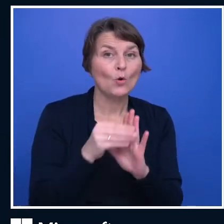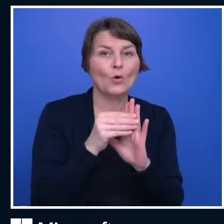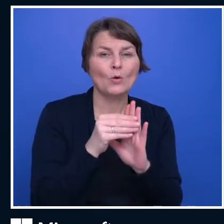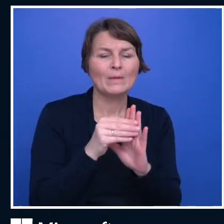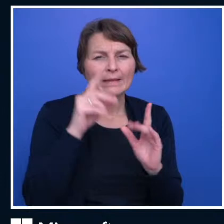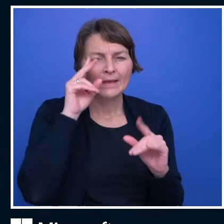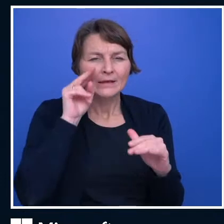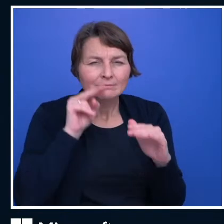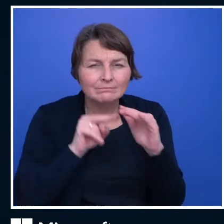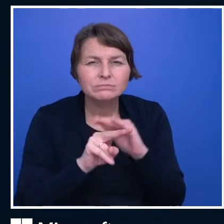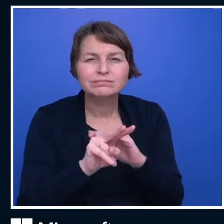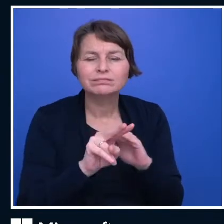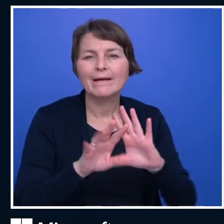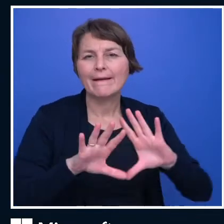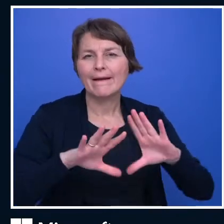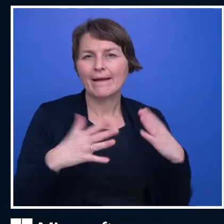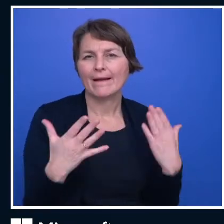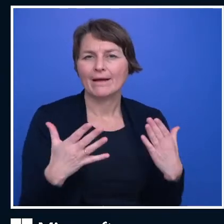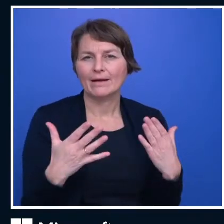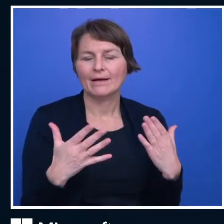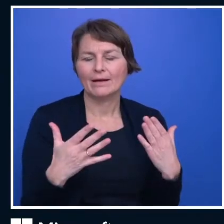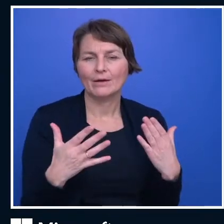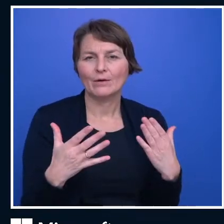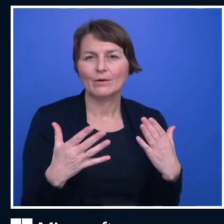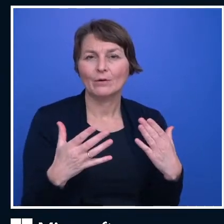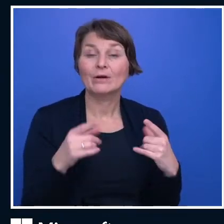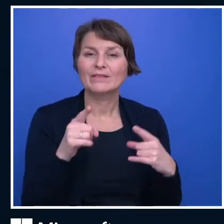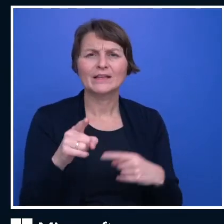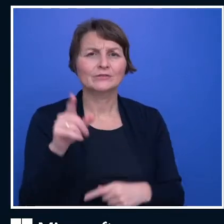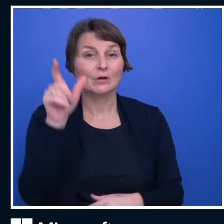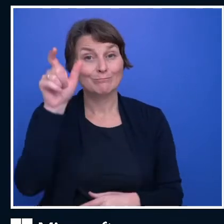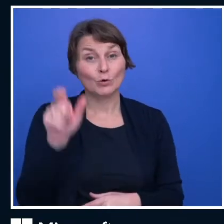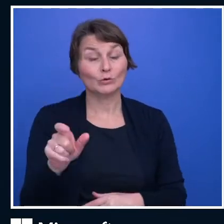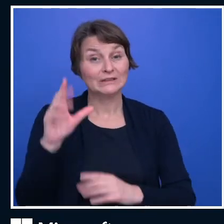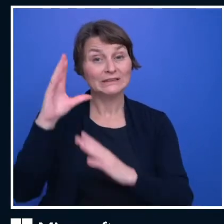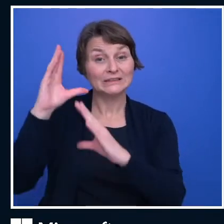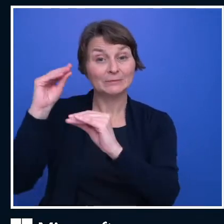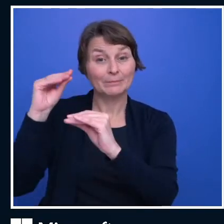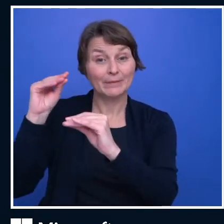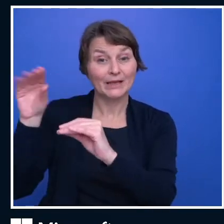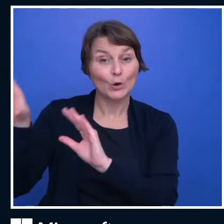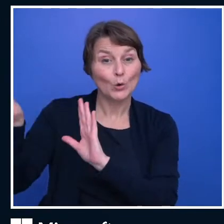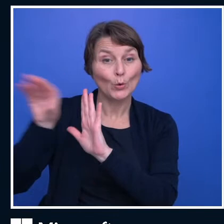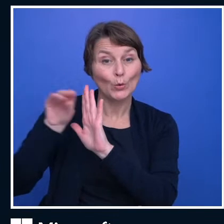of the audio or the speaker. So yeah.